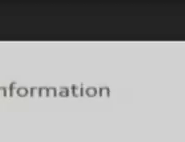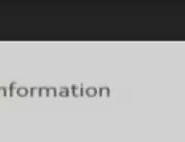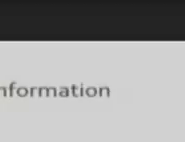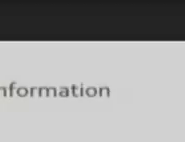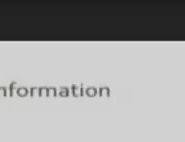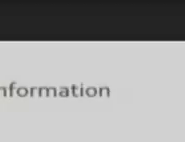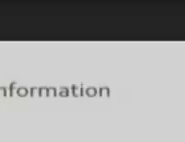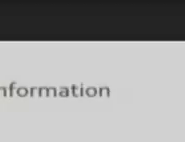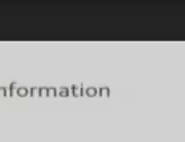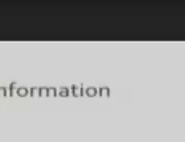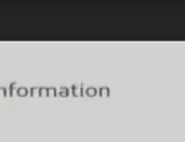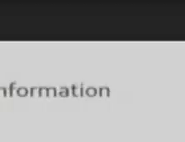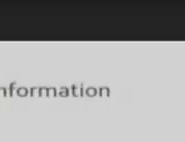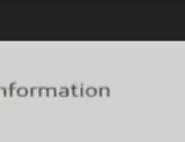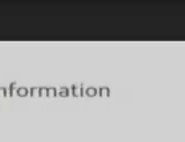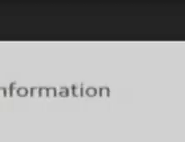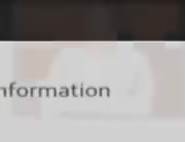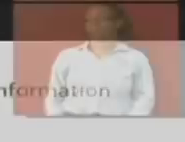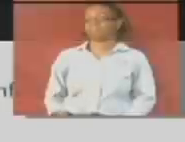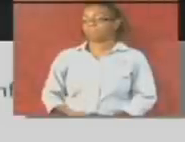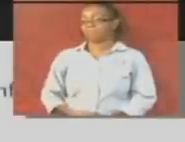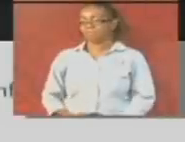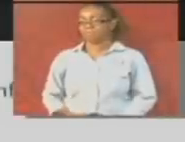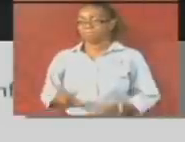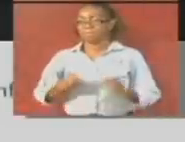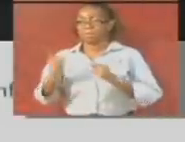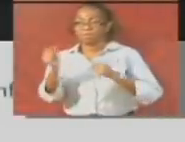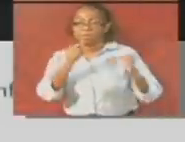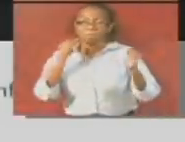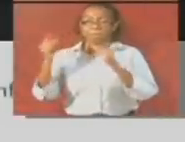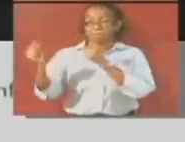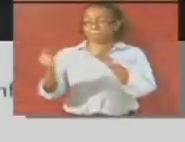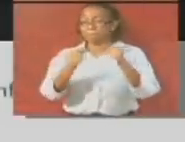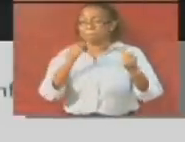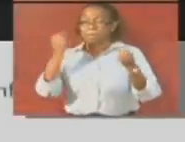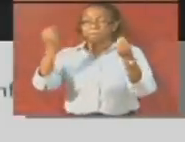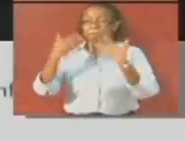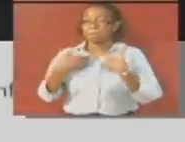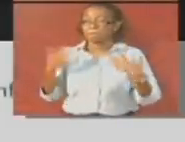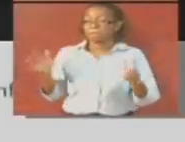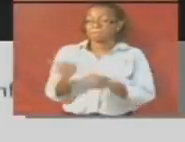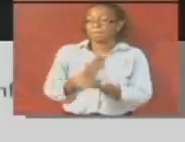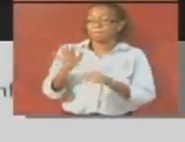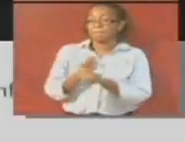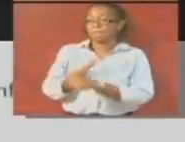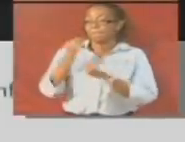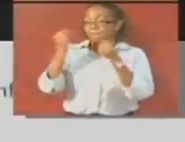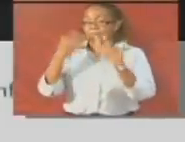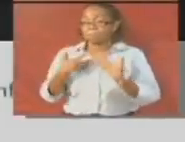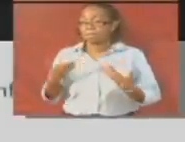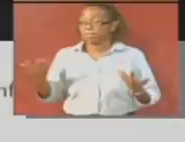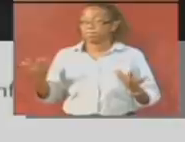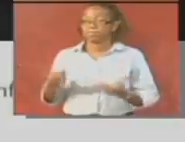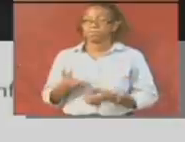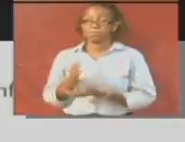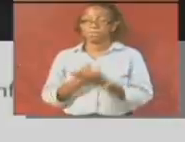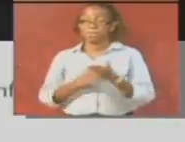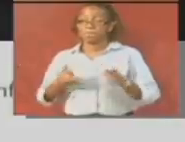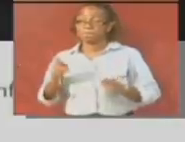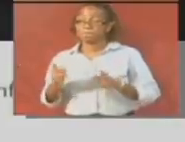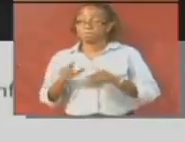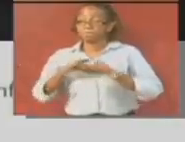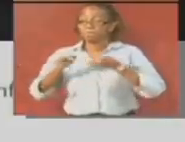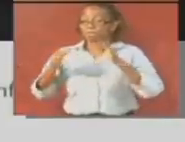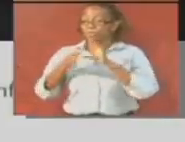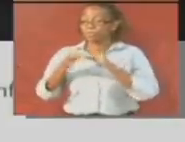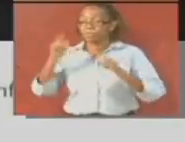usually characterized by rumor, unsubstantiated information, stigma, and conspiracy theories. And